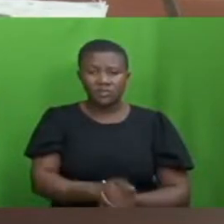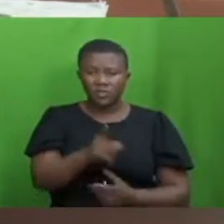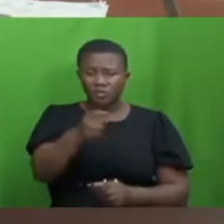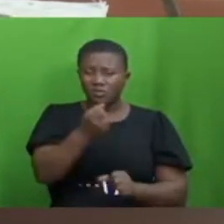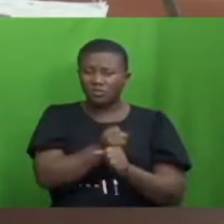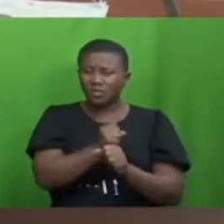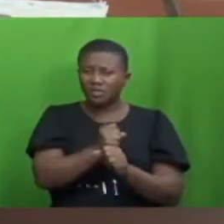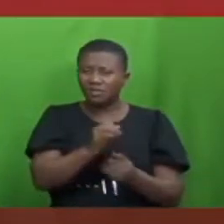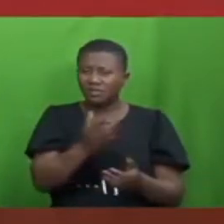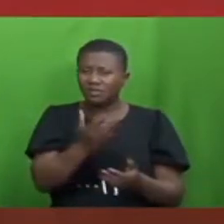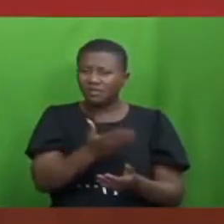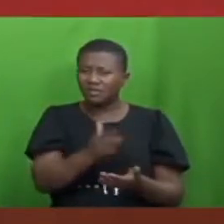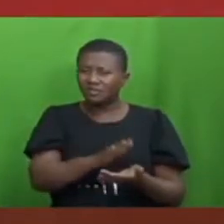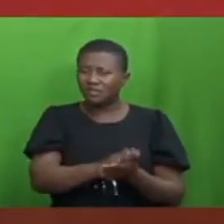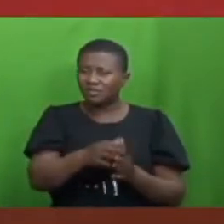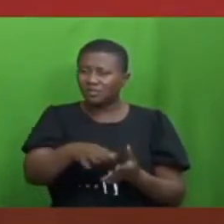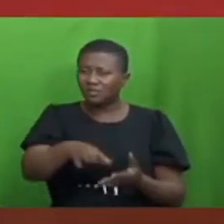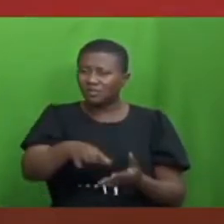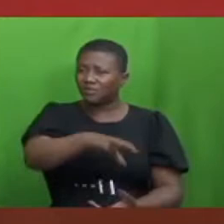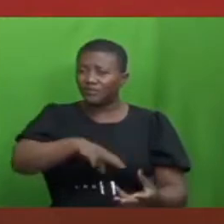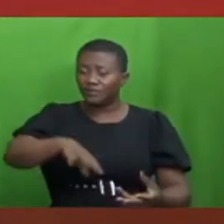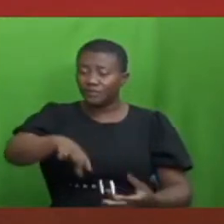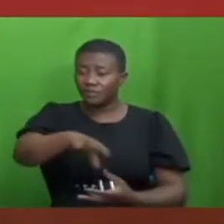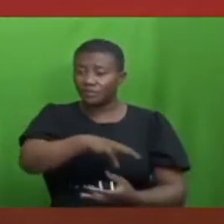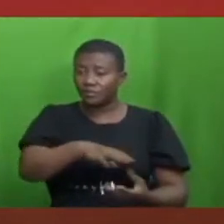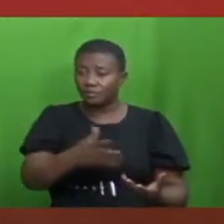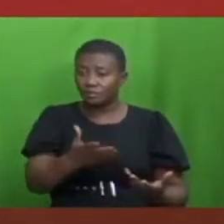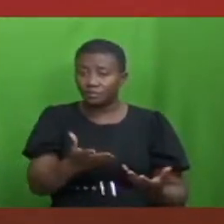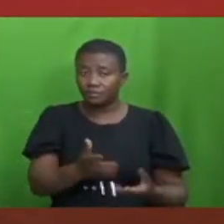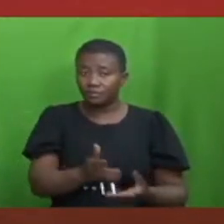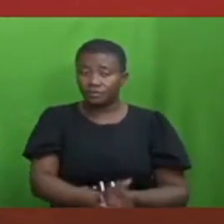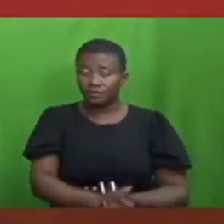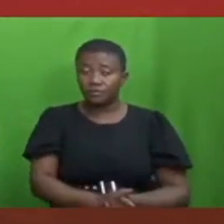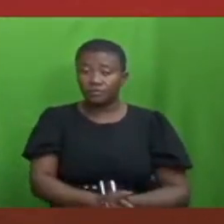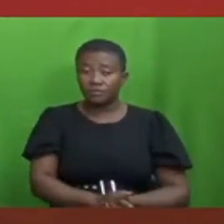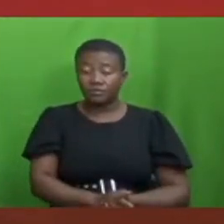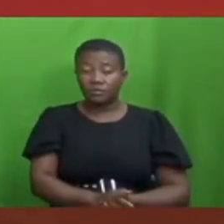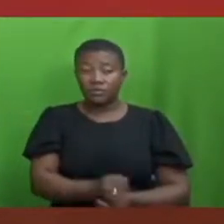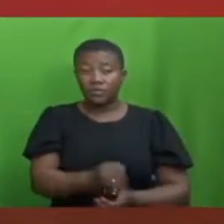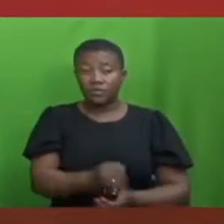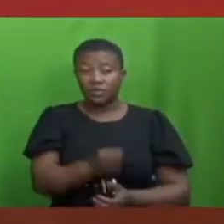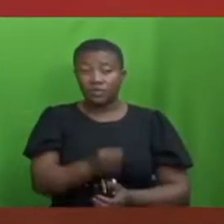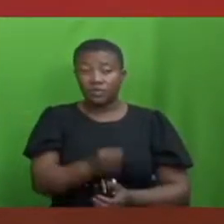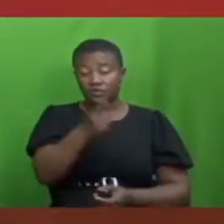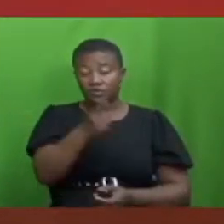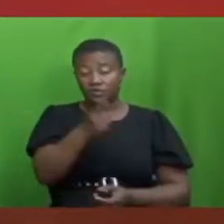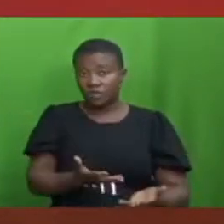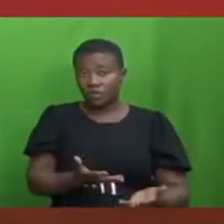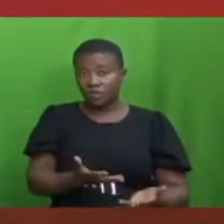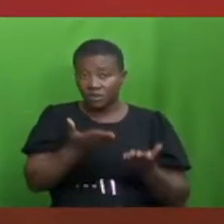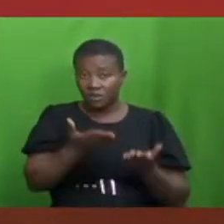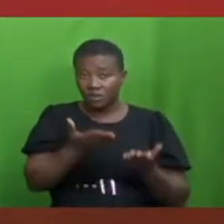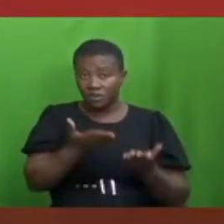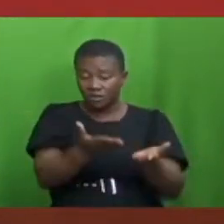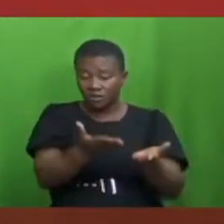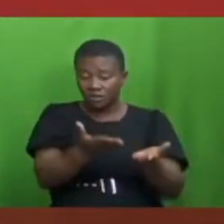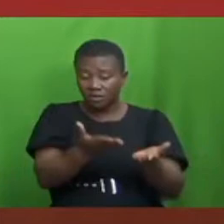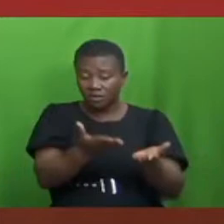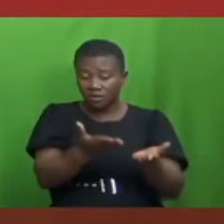I guess you educate. Now you are introducing complications.